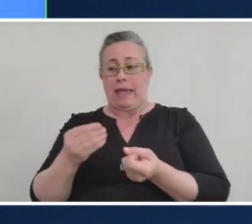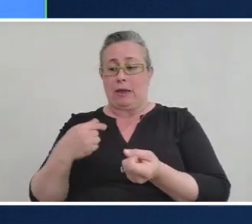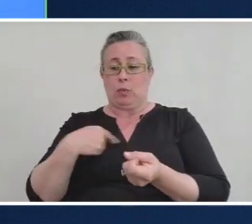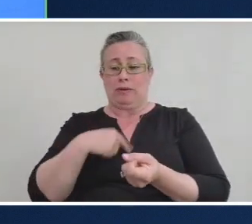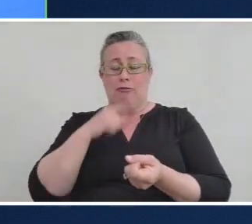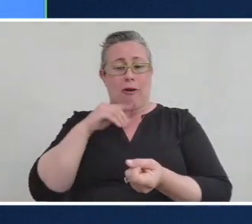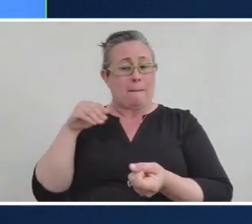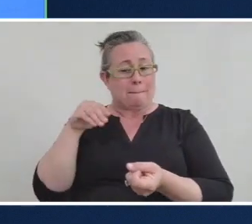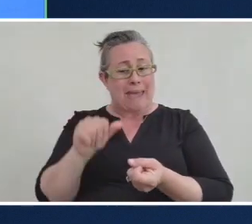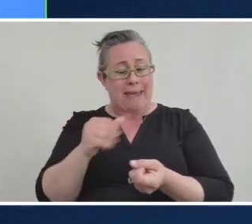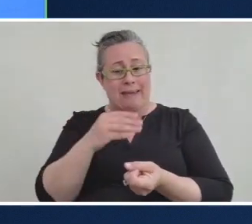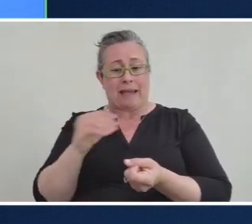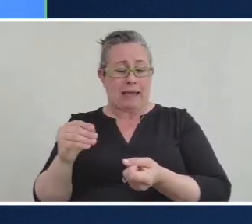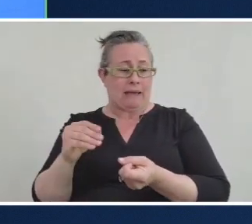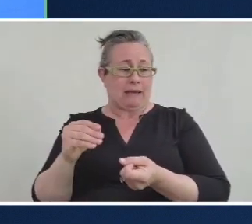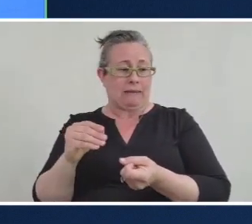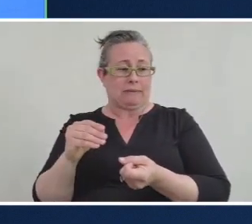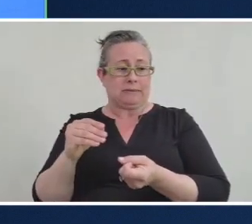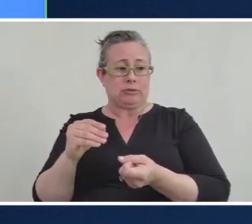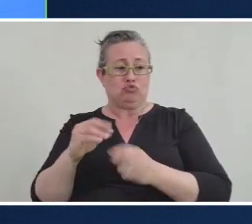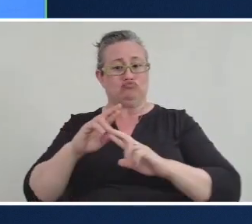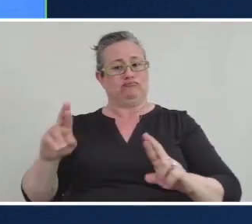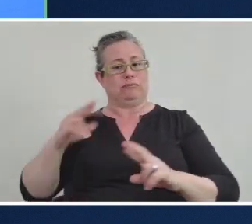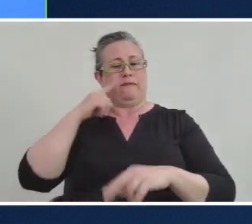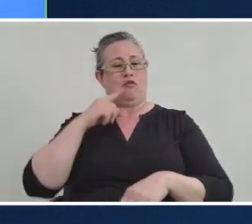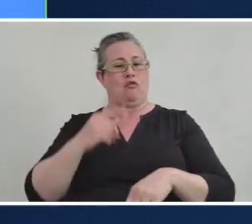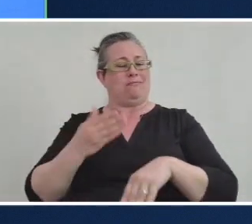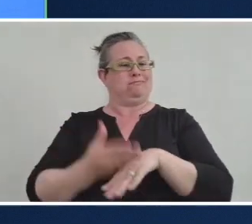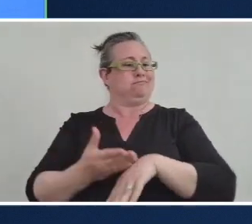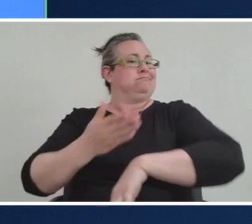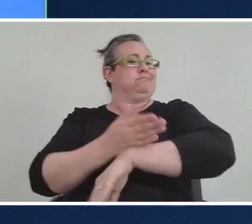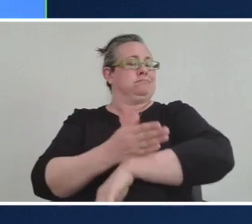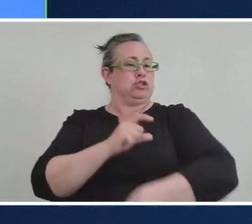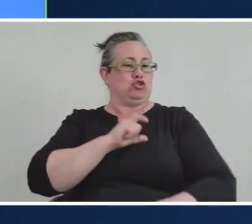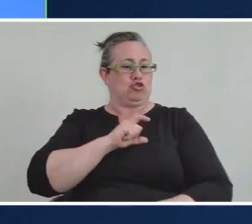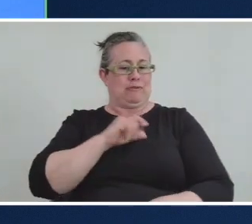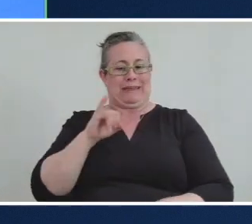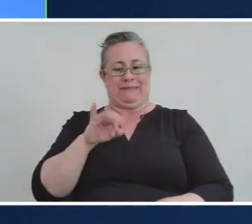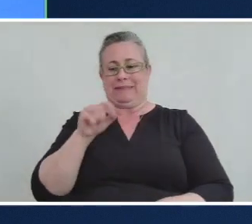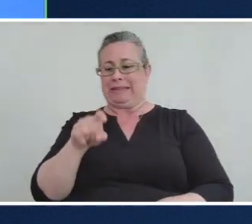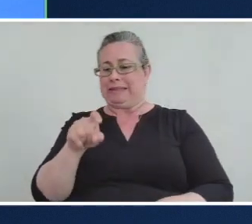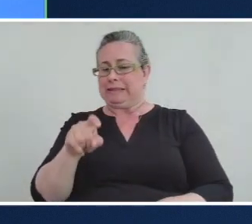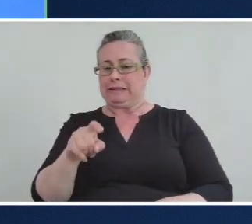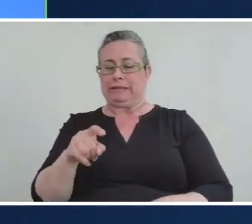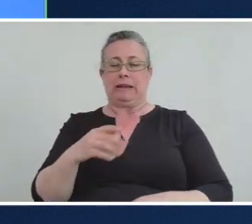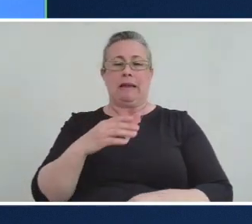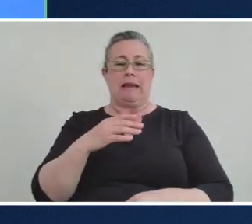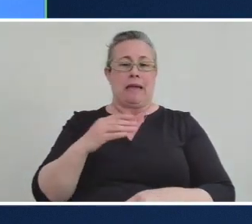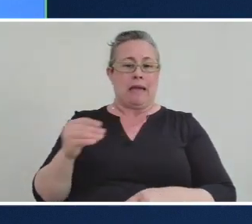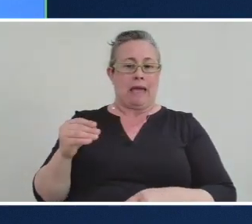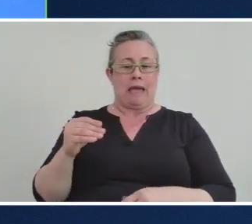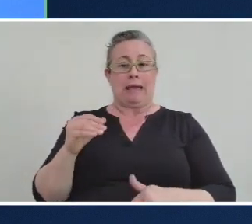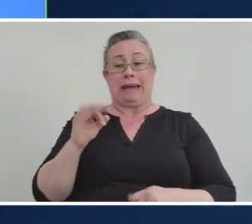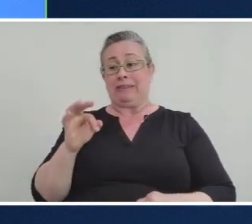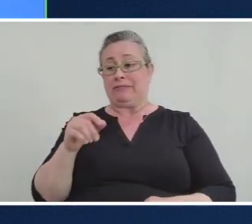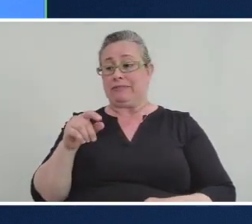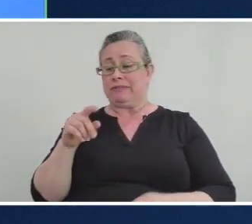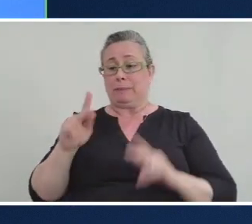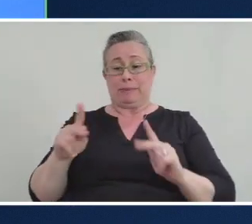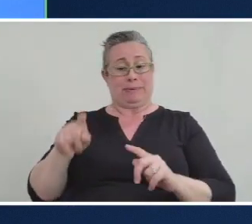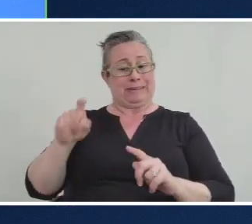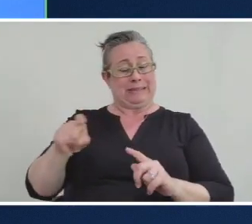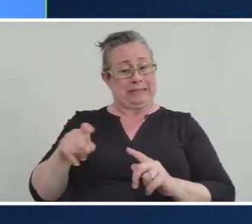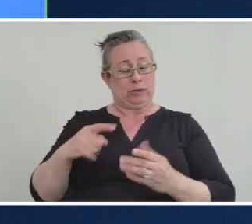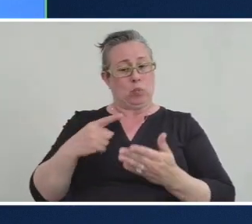enhanced security, that we're prepared for the kinds of mental health and resilience support that people will inevitably need. There's also some